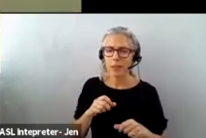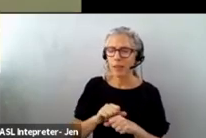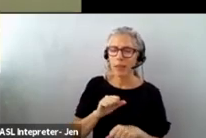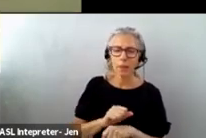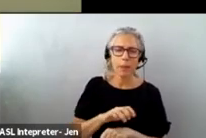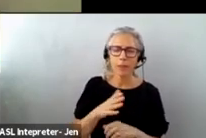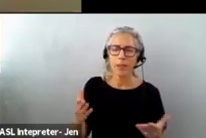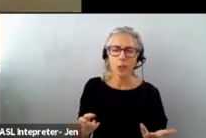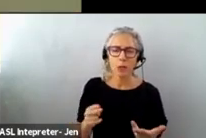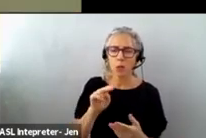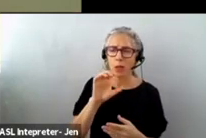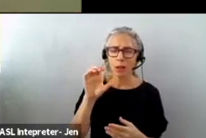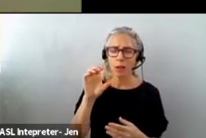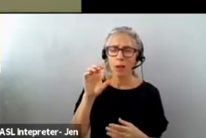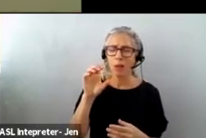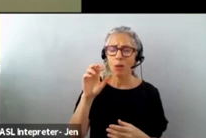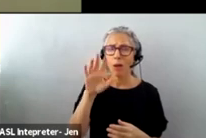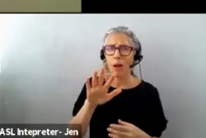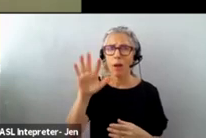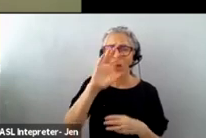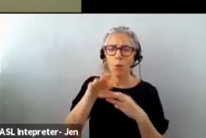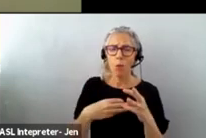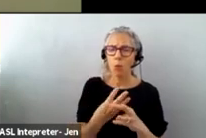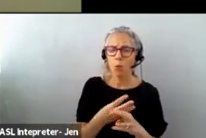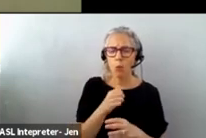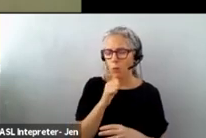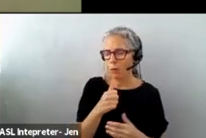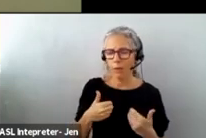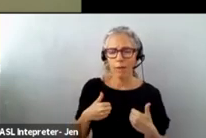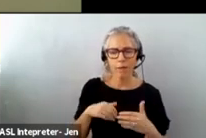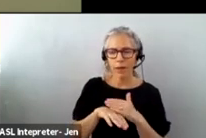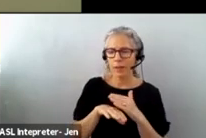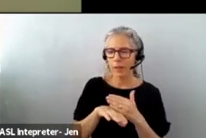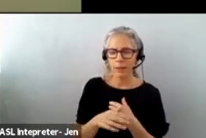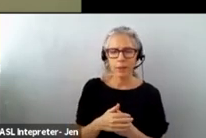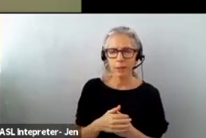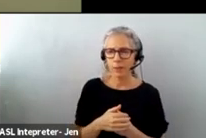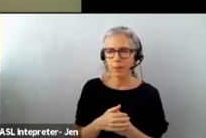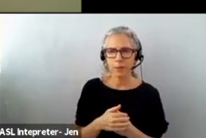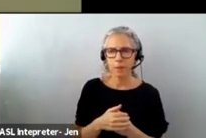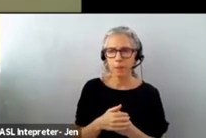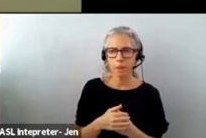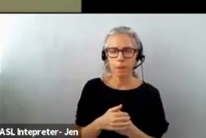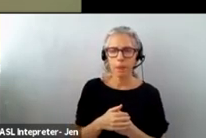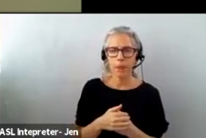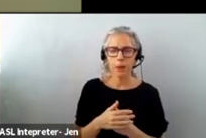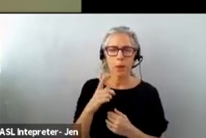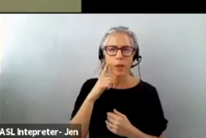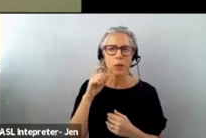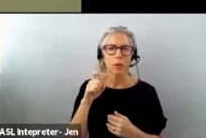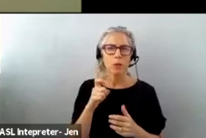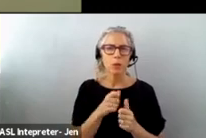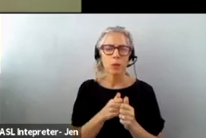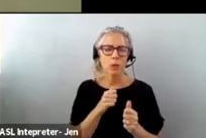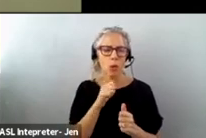North Carolina or in the world, you're not going to have access. So I think we need to really move away from it's